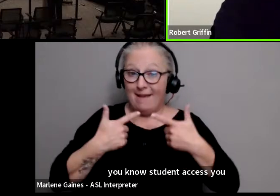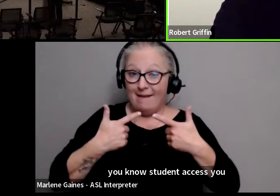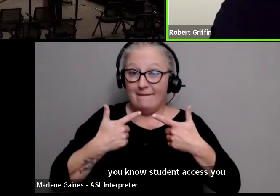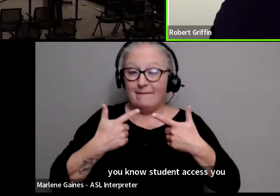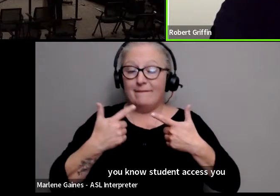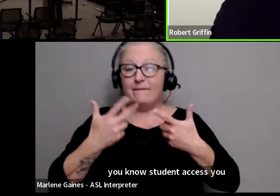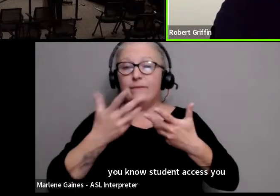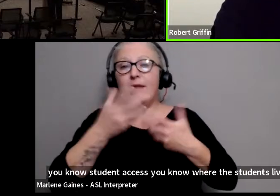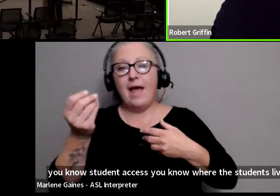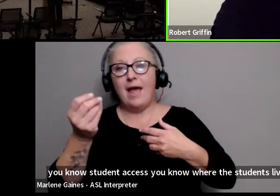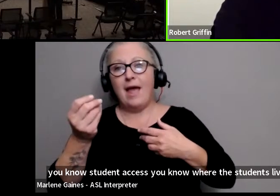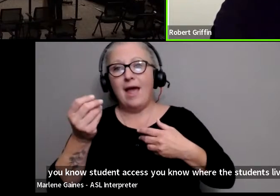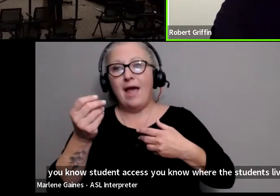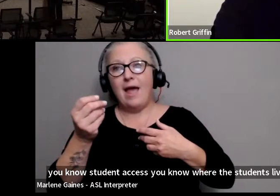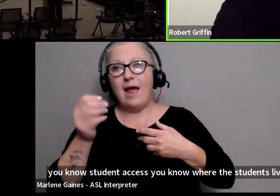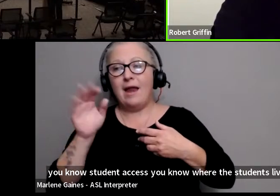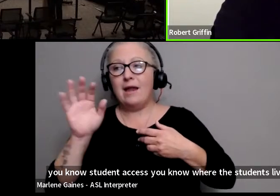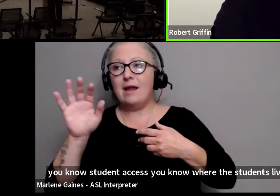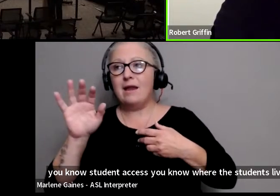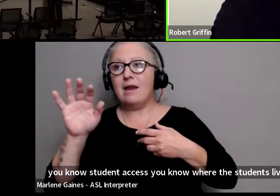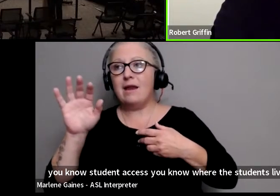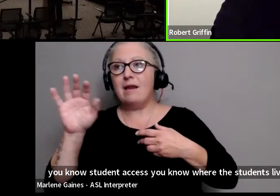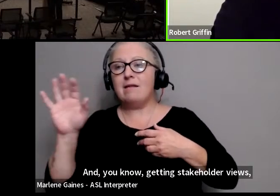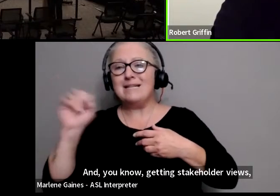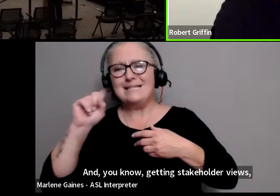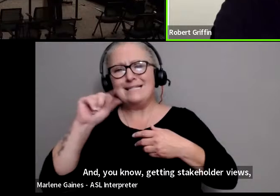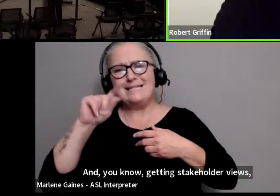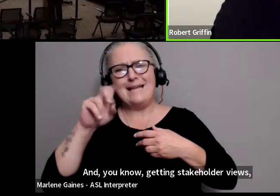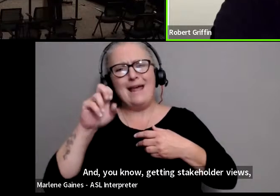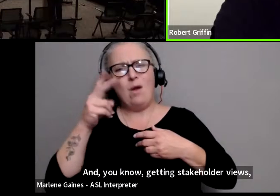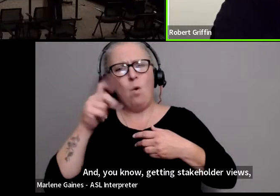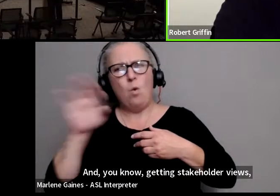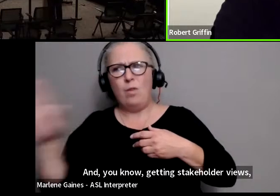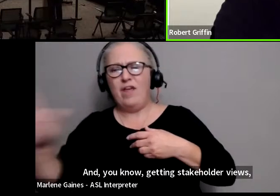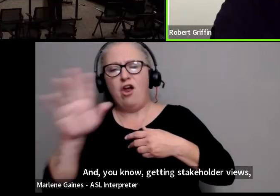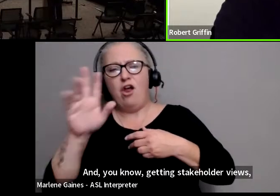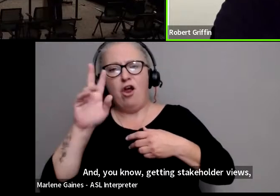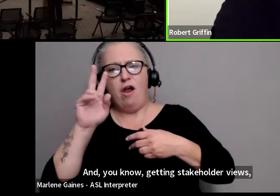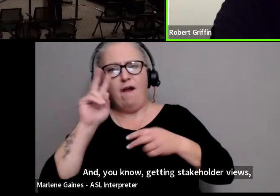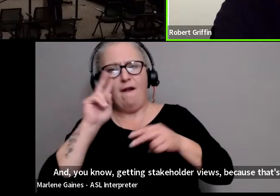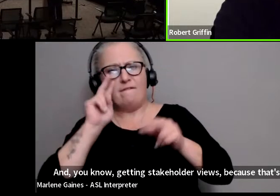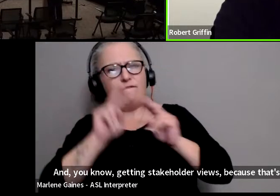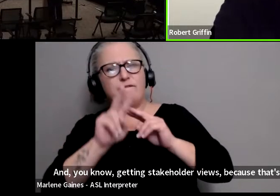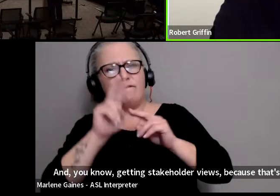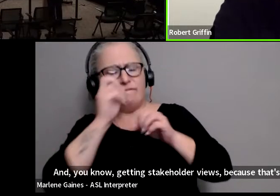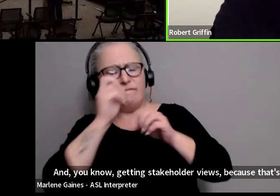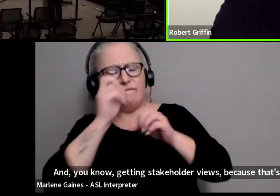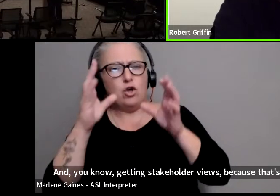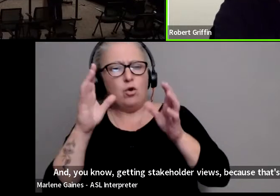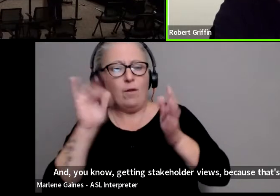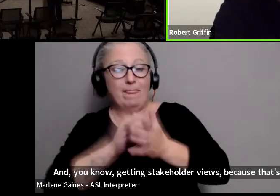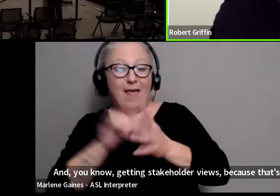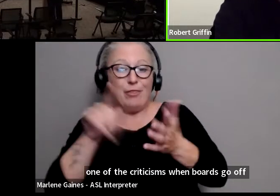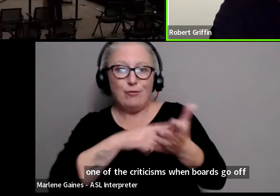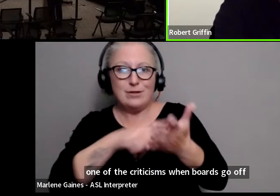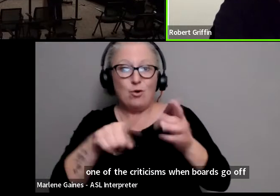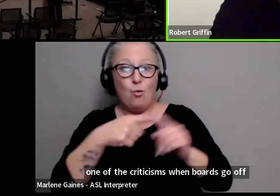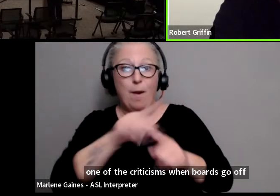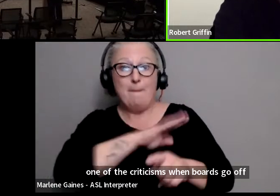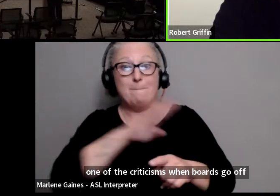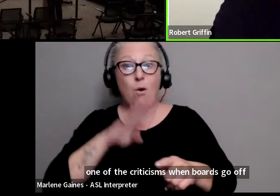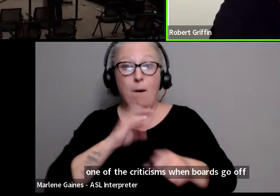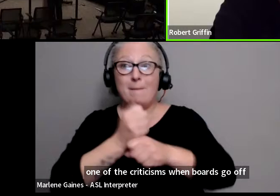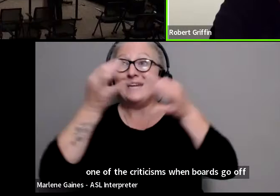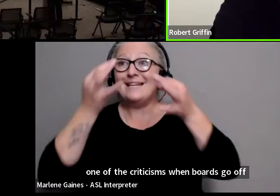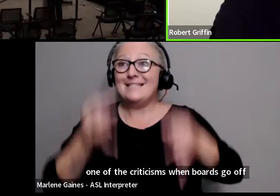and, getting stakeholder views, because that's one of the criticisms when boards go off frequently and make these decisions. They